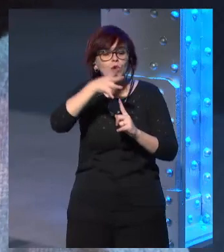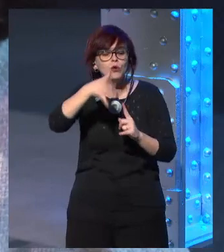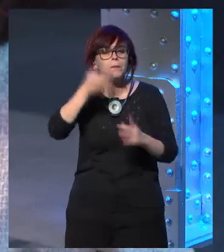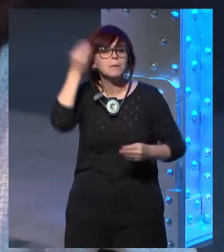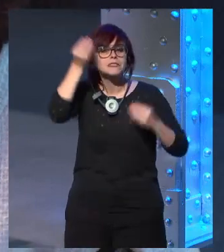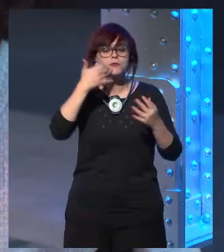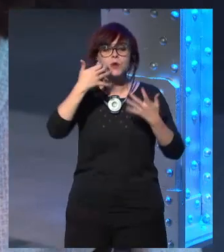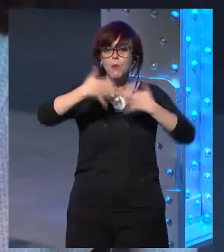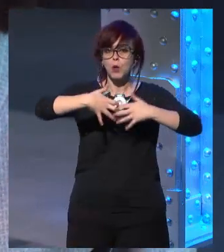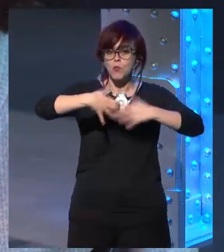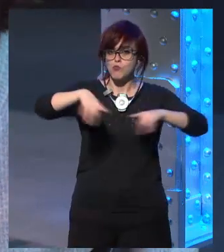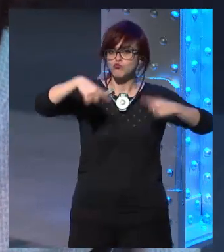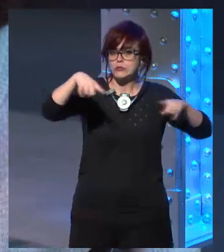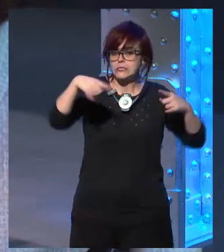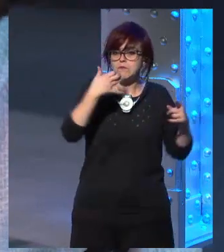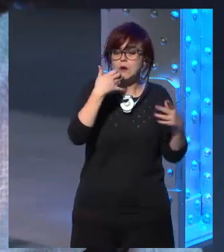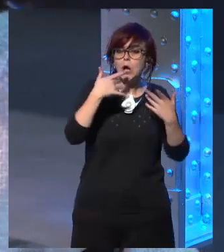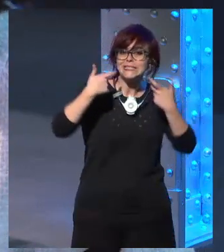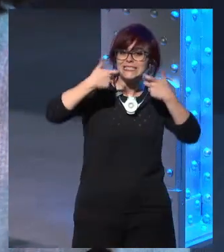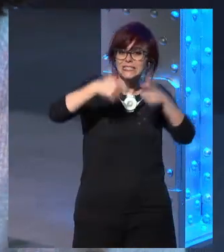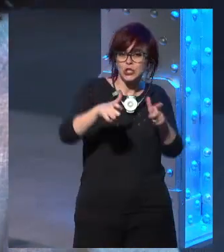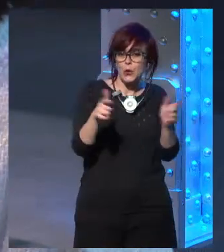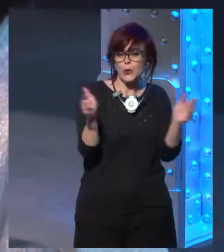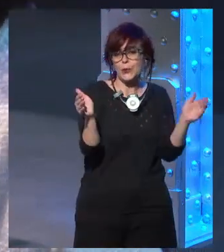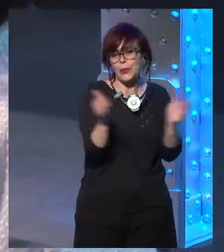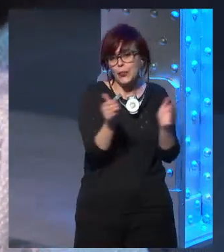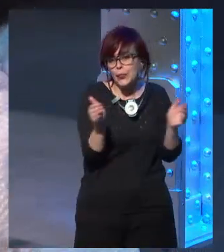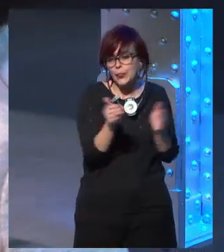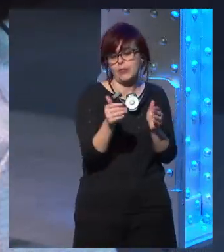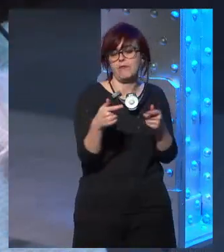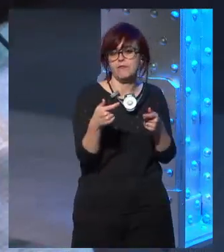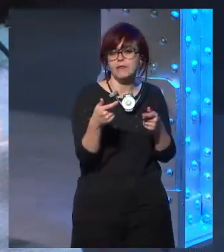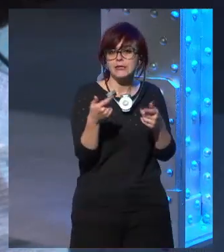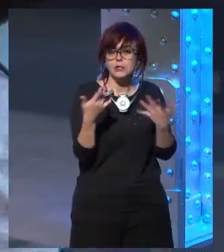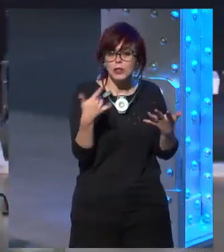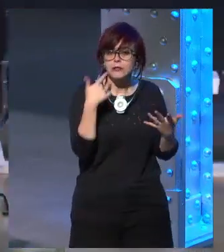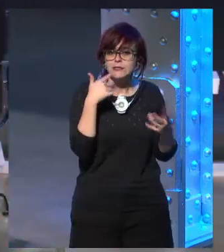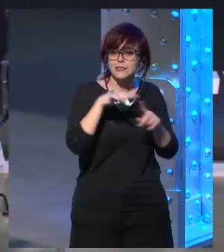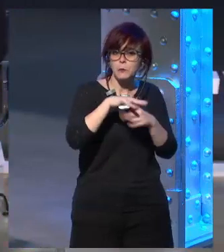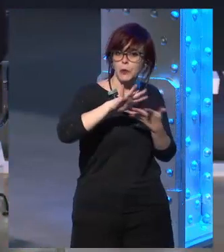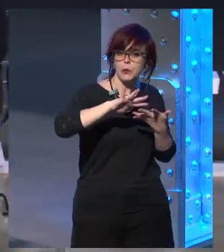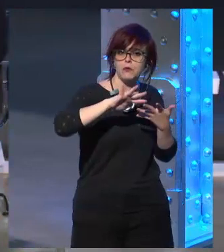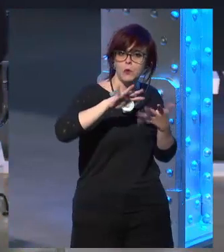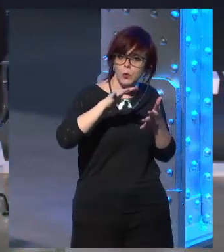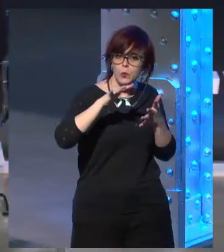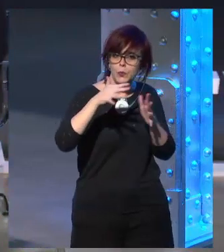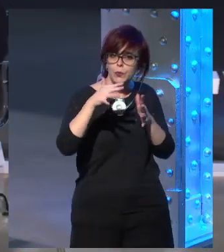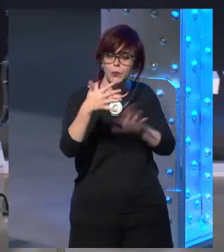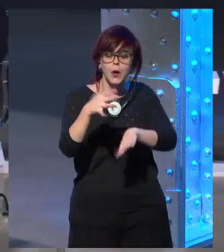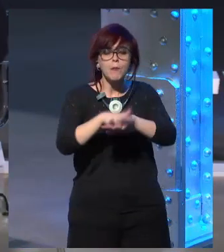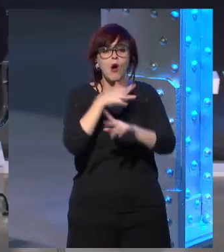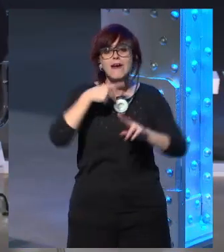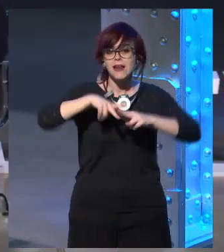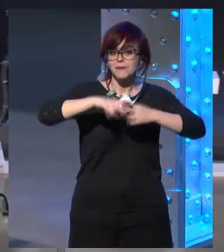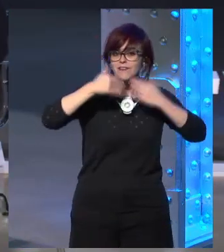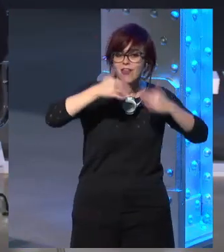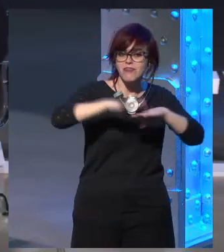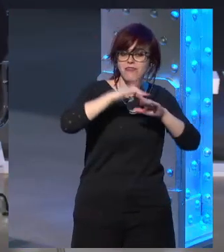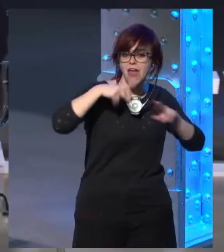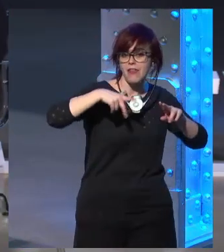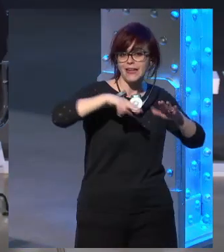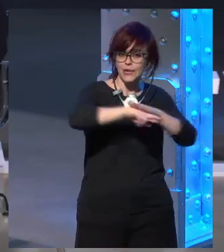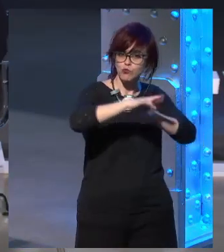the business industry, the retail sector, all of these things are changing because of the way that we're now using our digital media tools in a variety of different